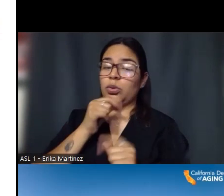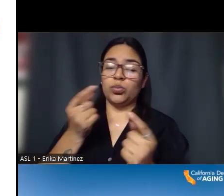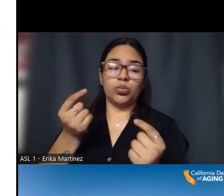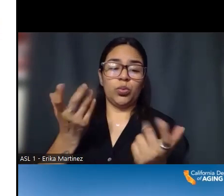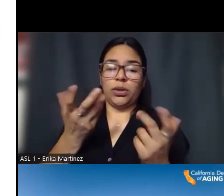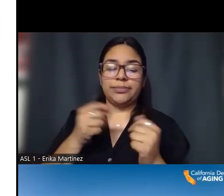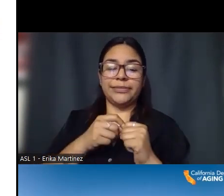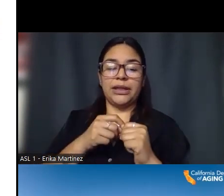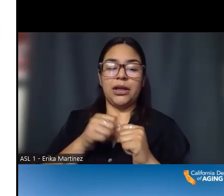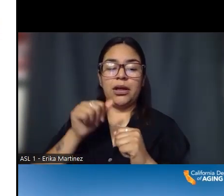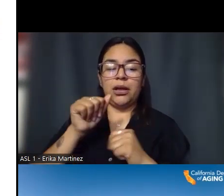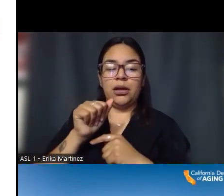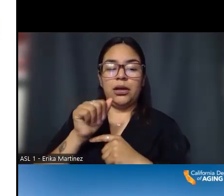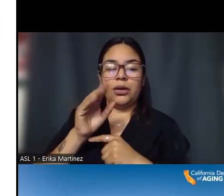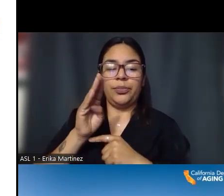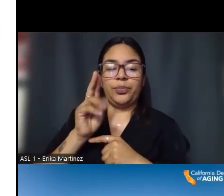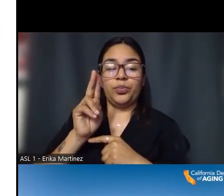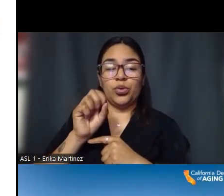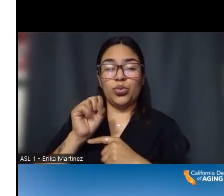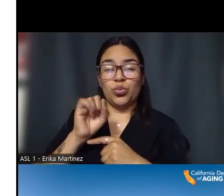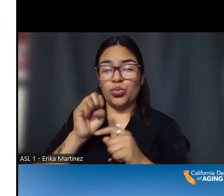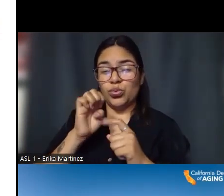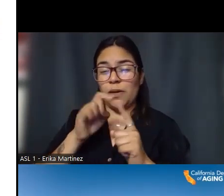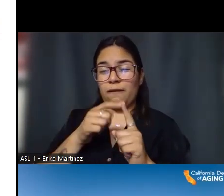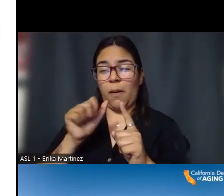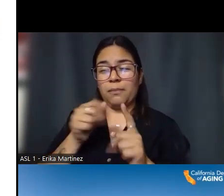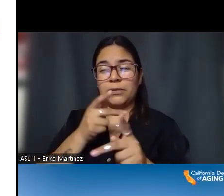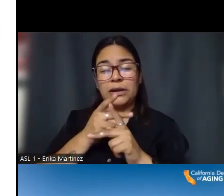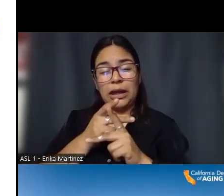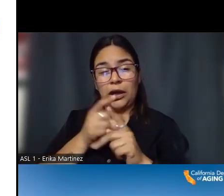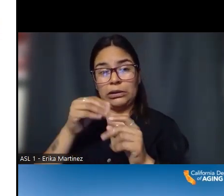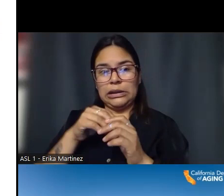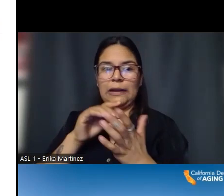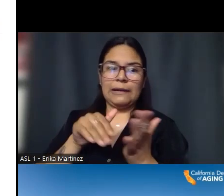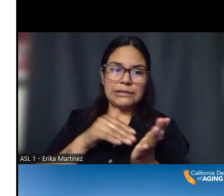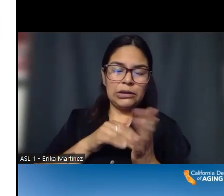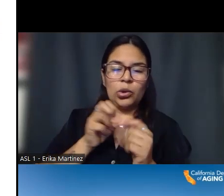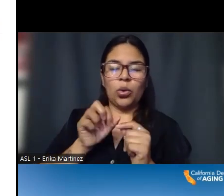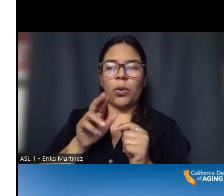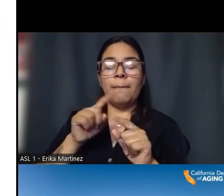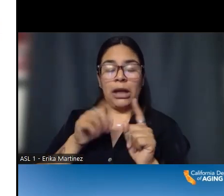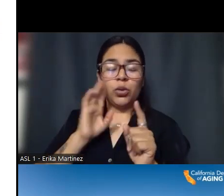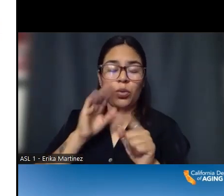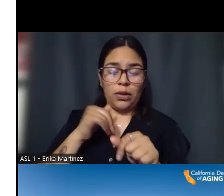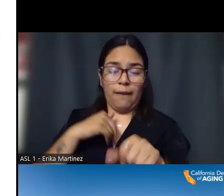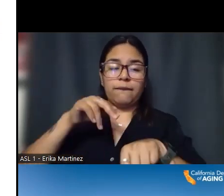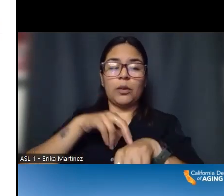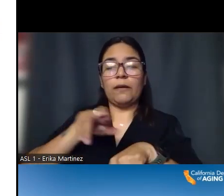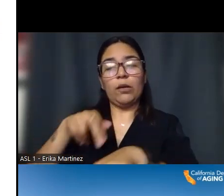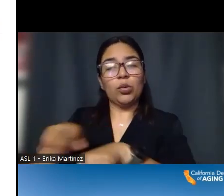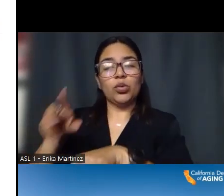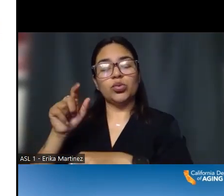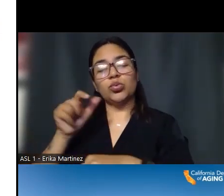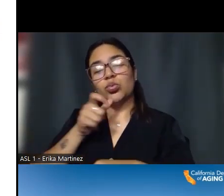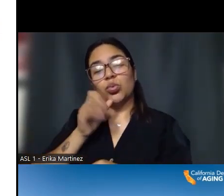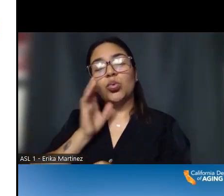adult abuse or neglect, and we don't necessarily resolve care issues. We would make any type of referrals for abuse or neglect to the long-term care